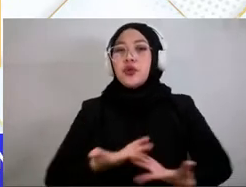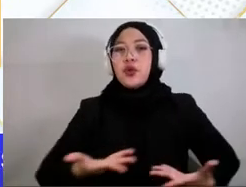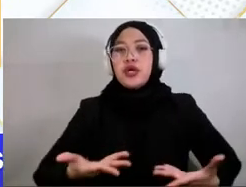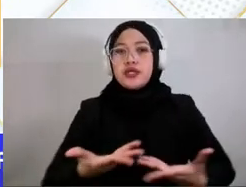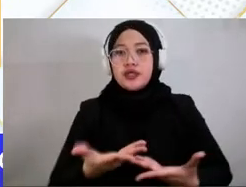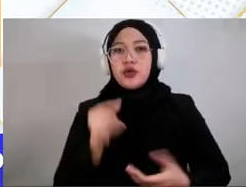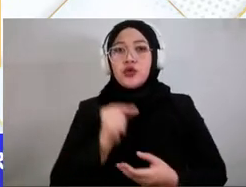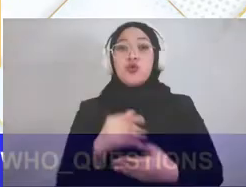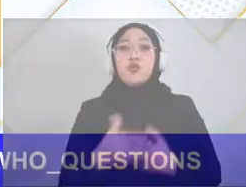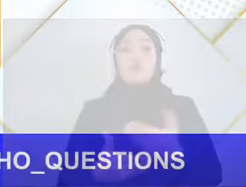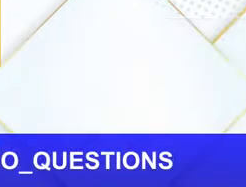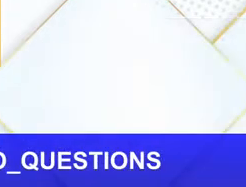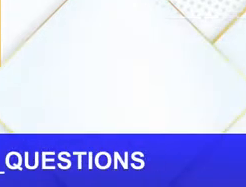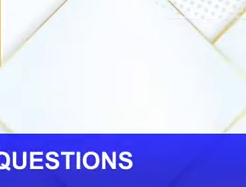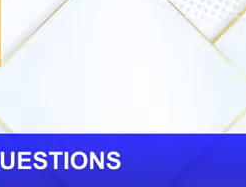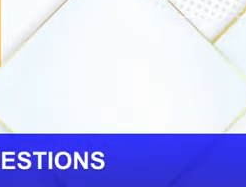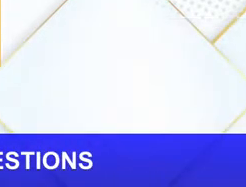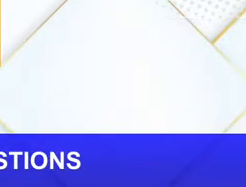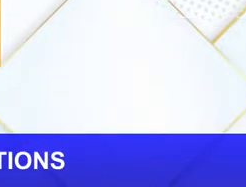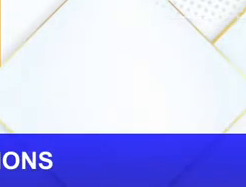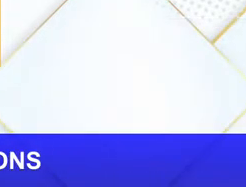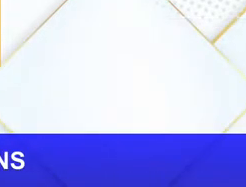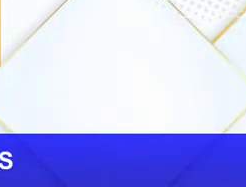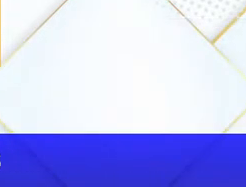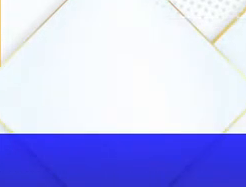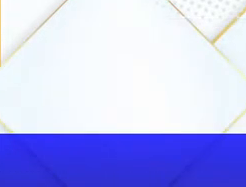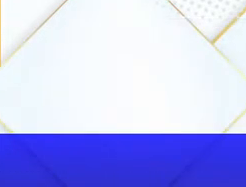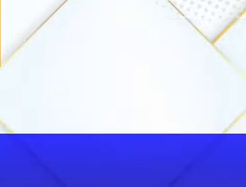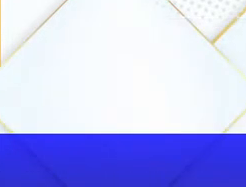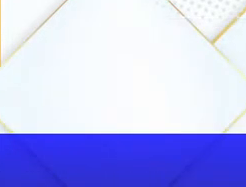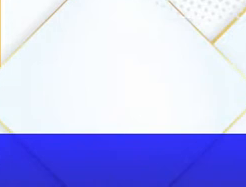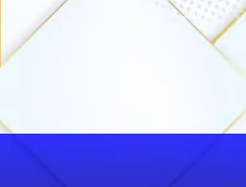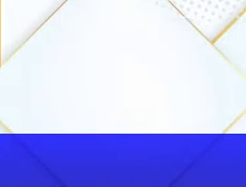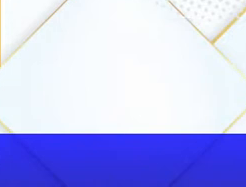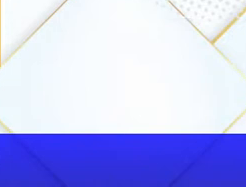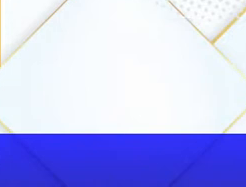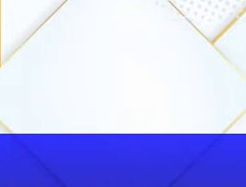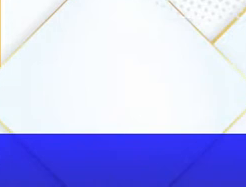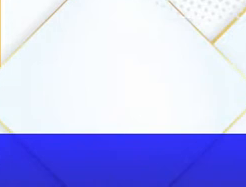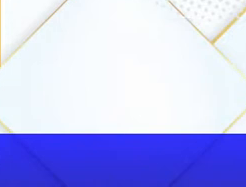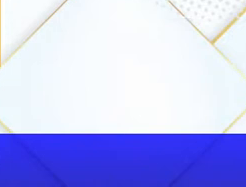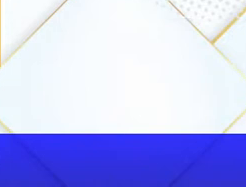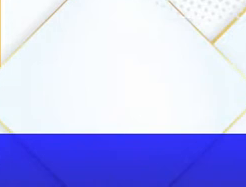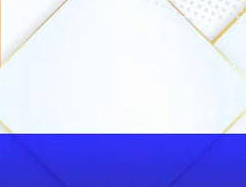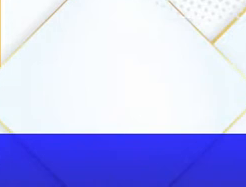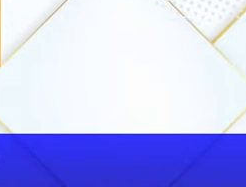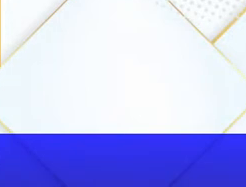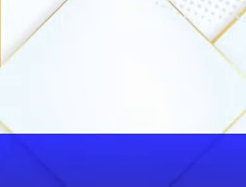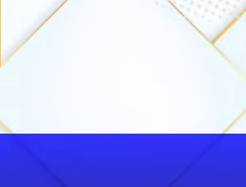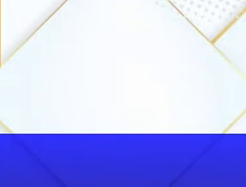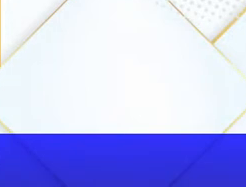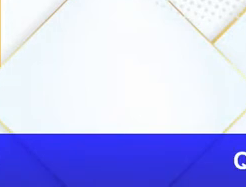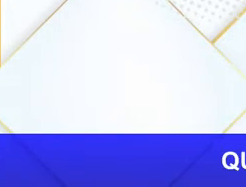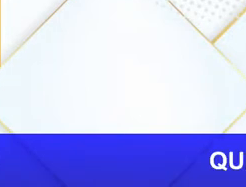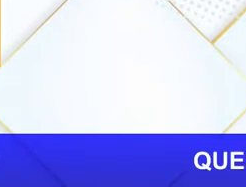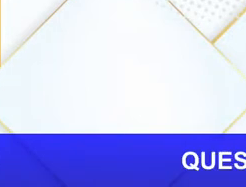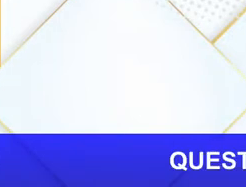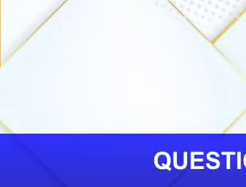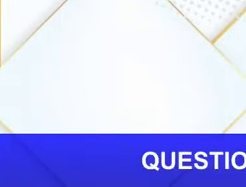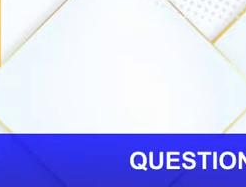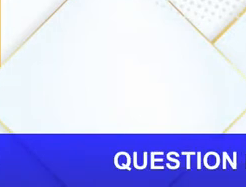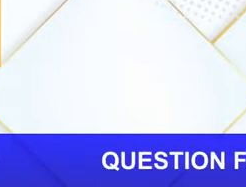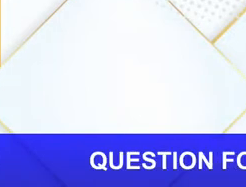conducted overseas and the way that actually affects civil-military relations back home. So if I can riff on that a little bit,